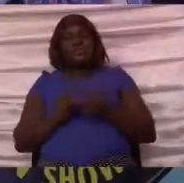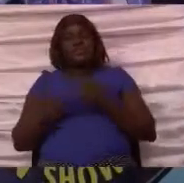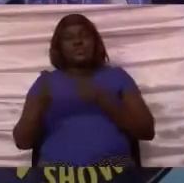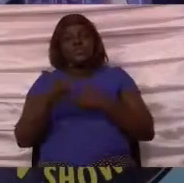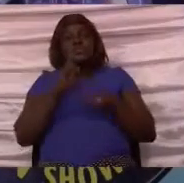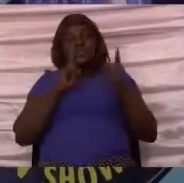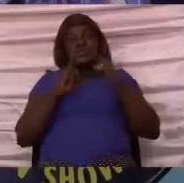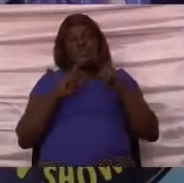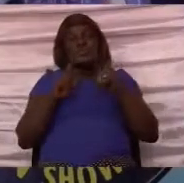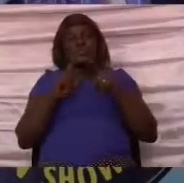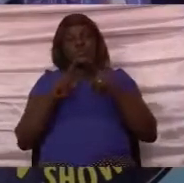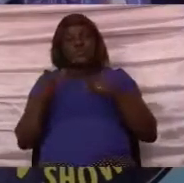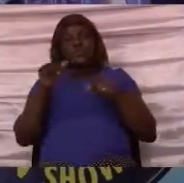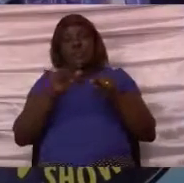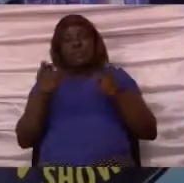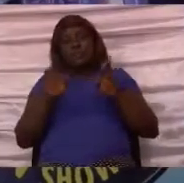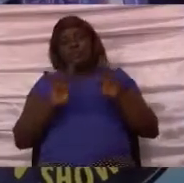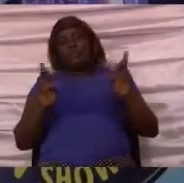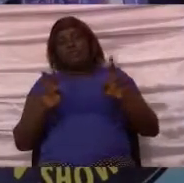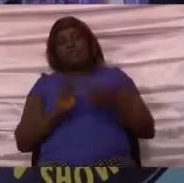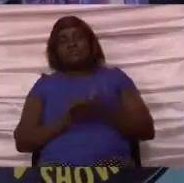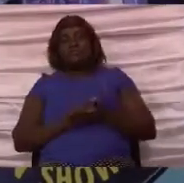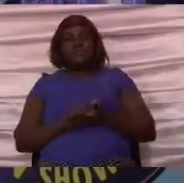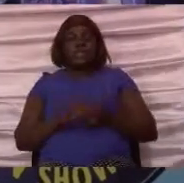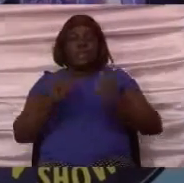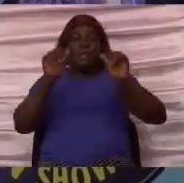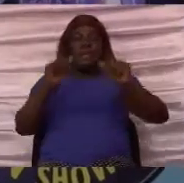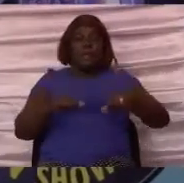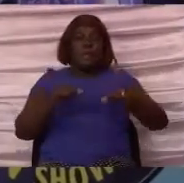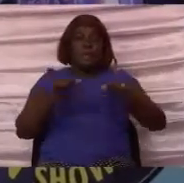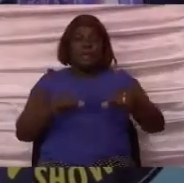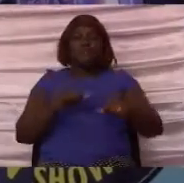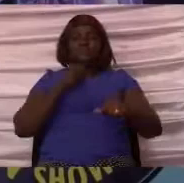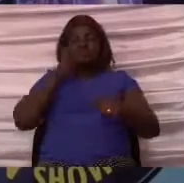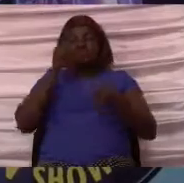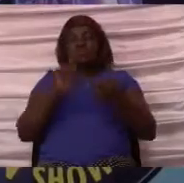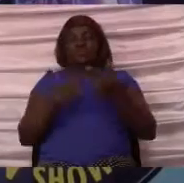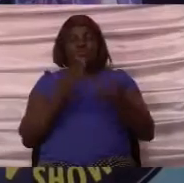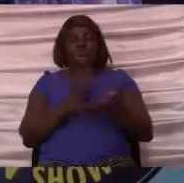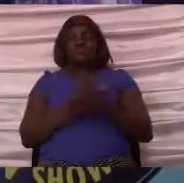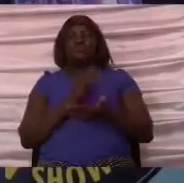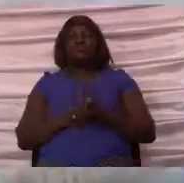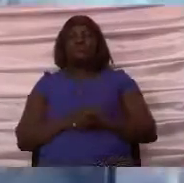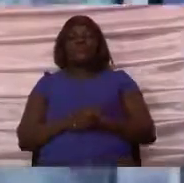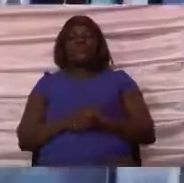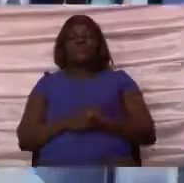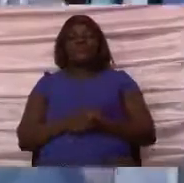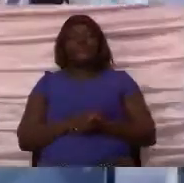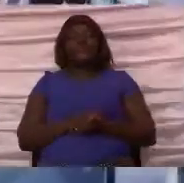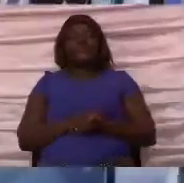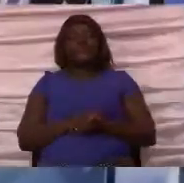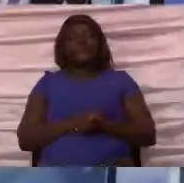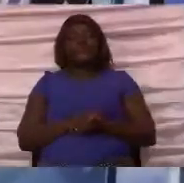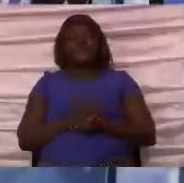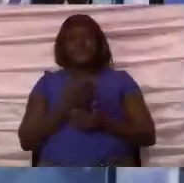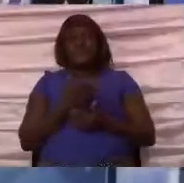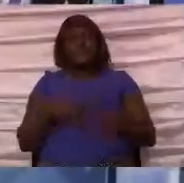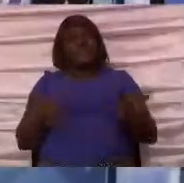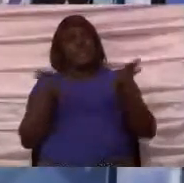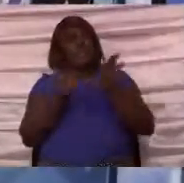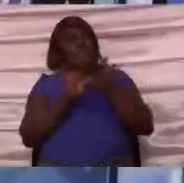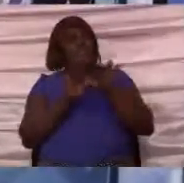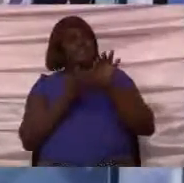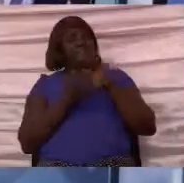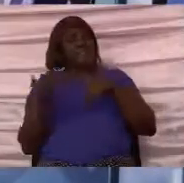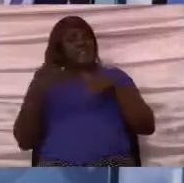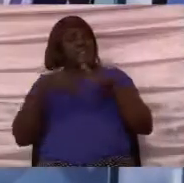want to talk about determination. The ability not to give up. Determination. An important ingredient in the